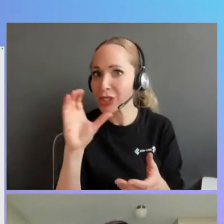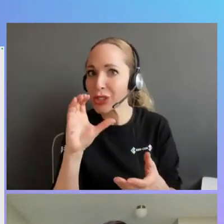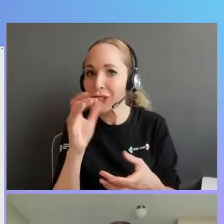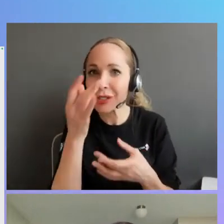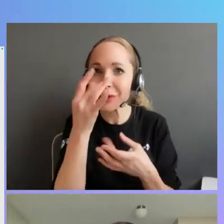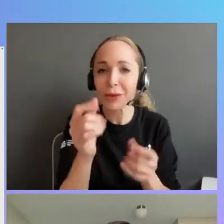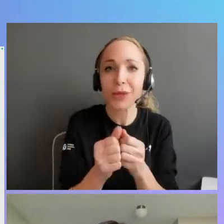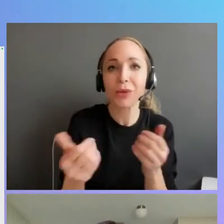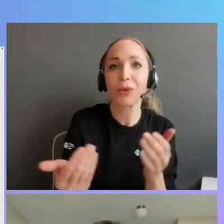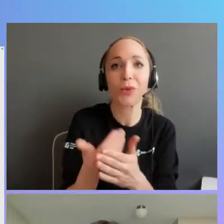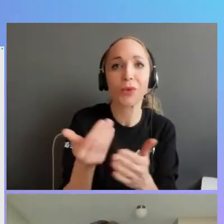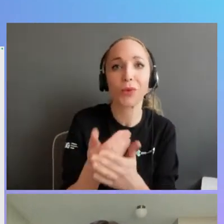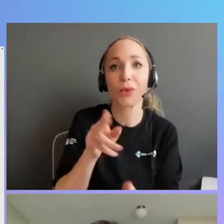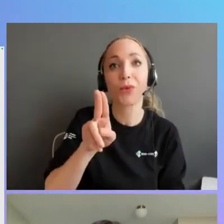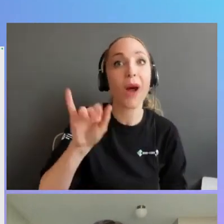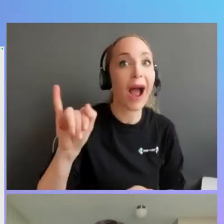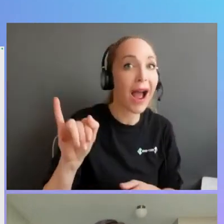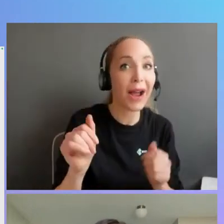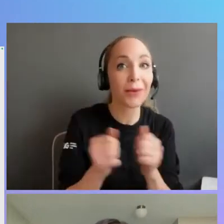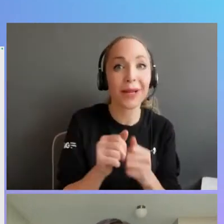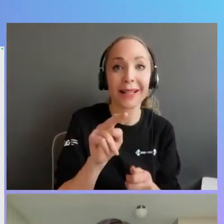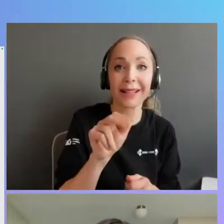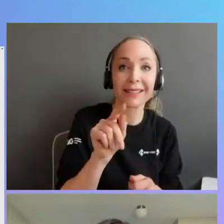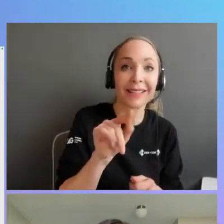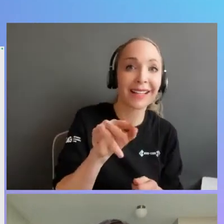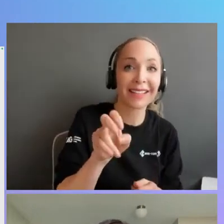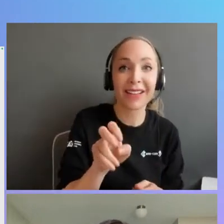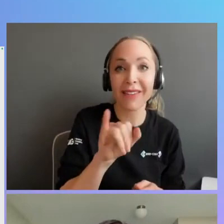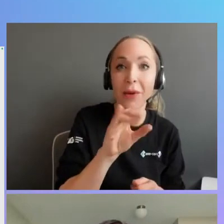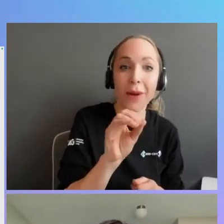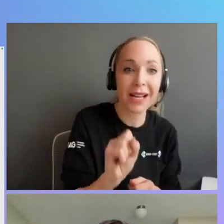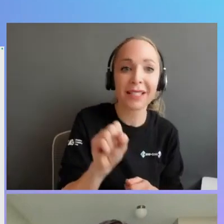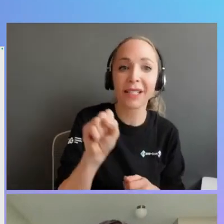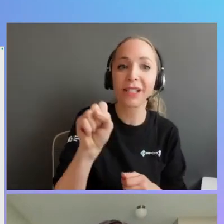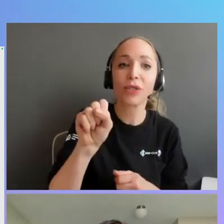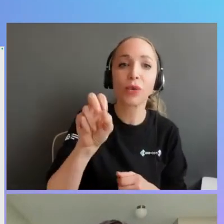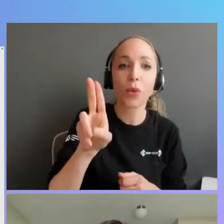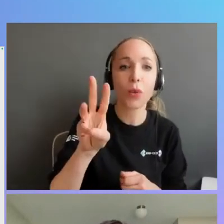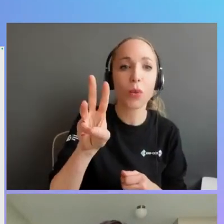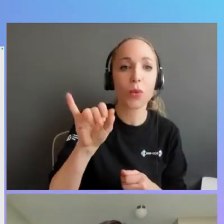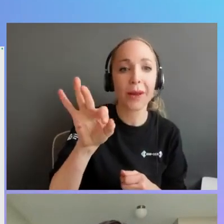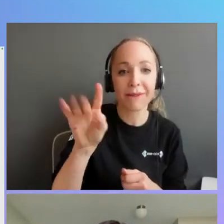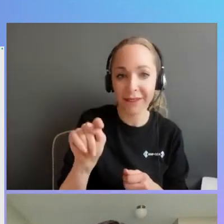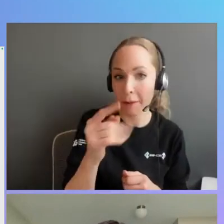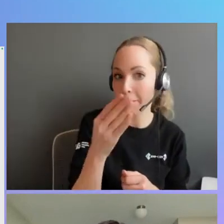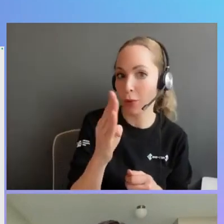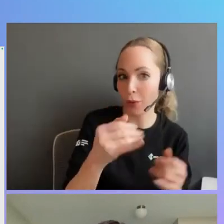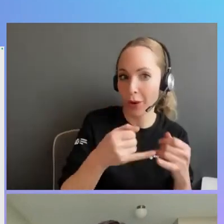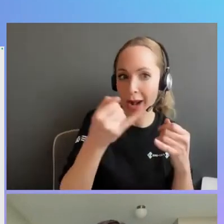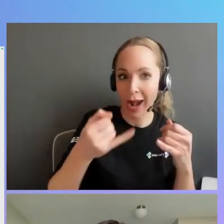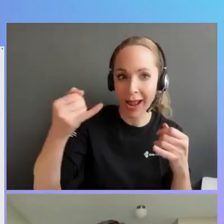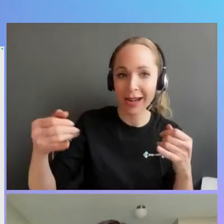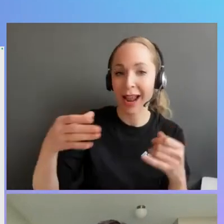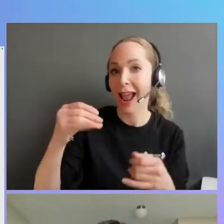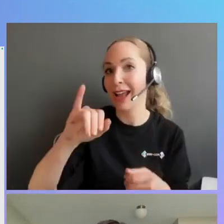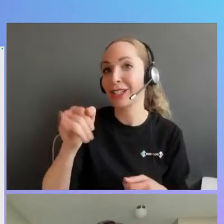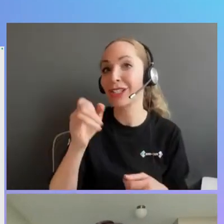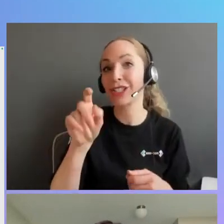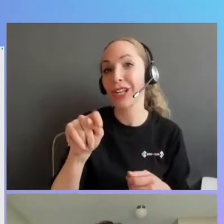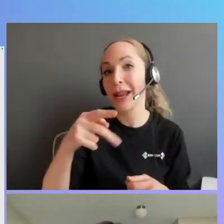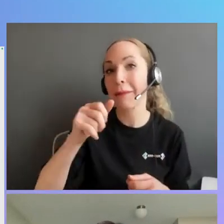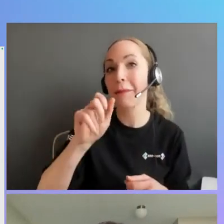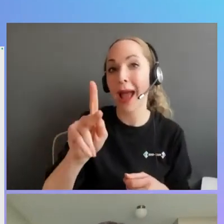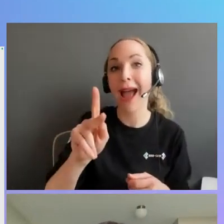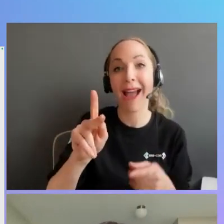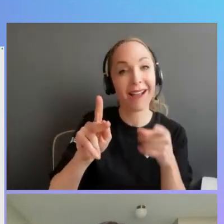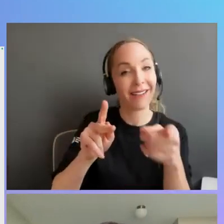technologies for native iOS and native Android. So we've got Swift UI as the blue line for iOS, and then Jetpack Compose as the red line for Android.